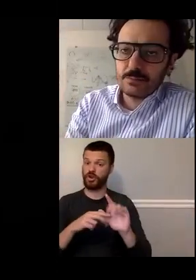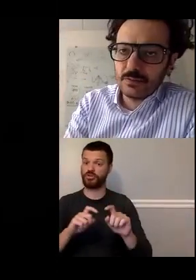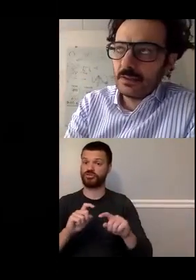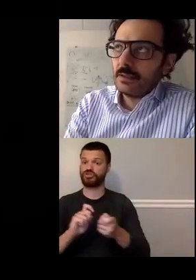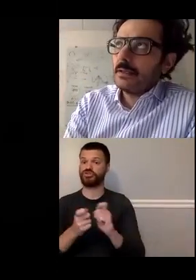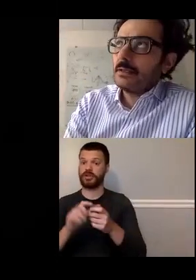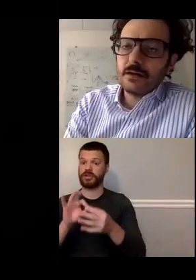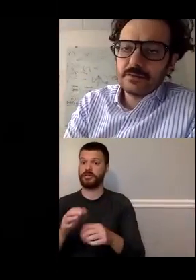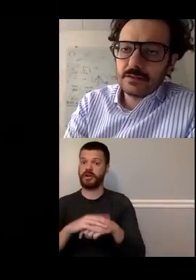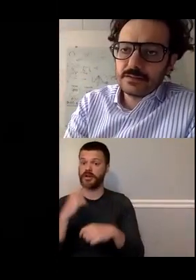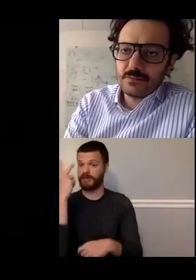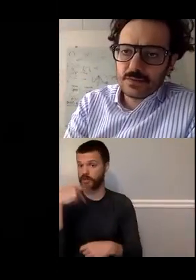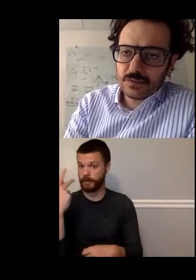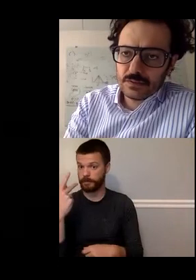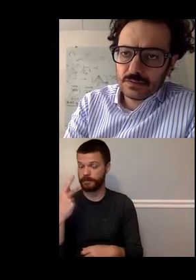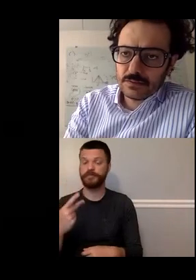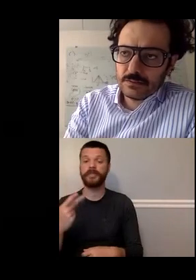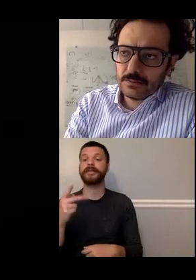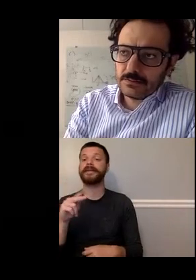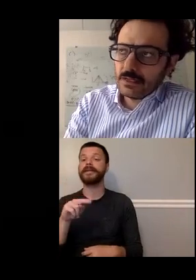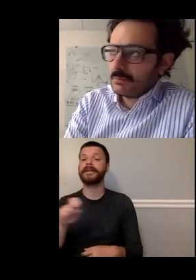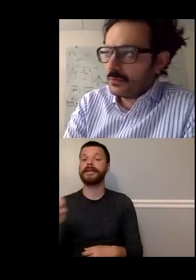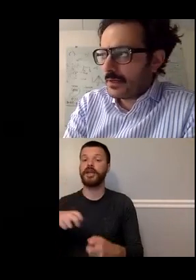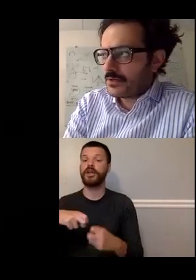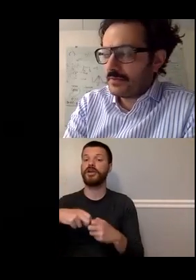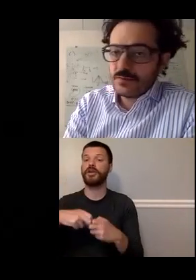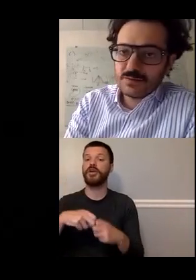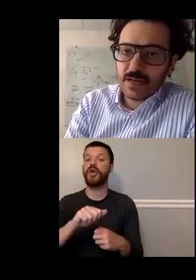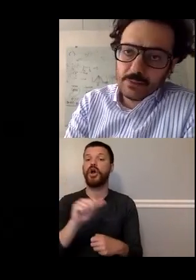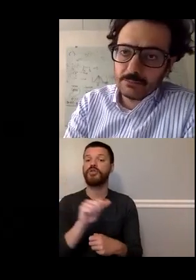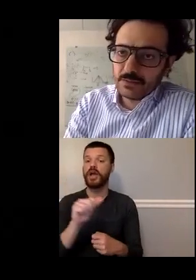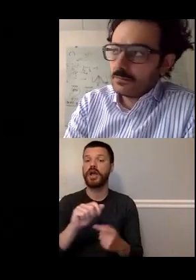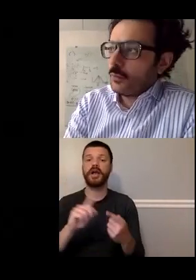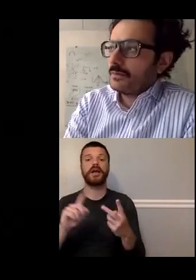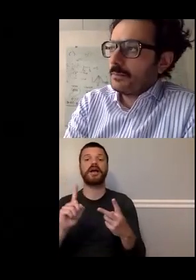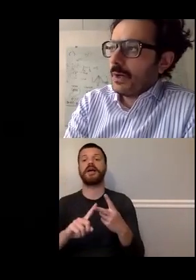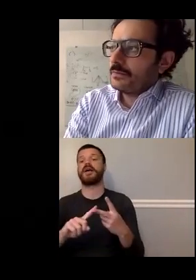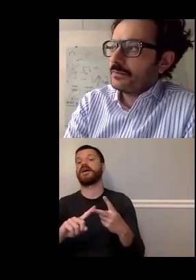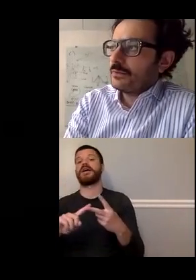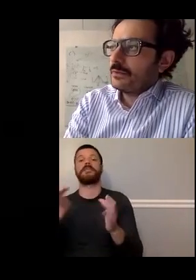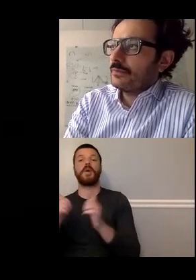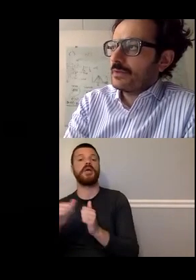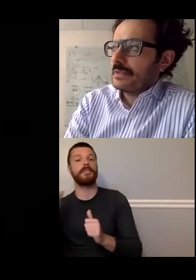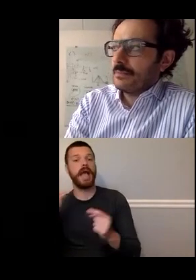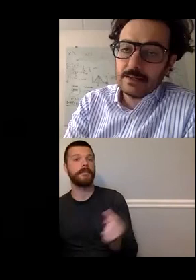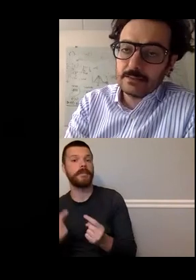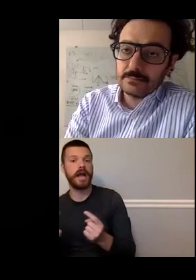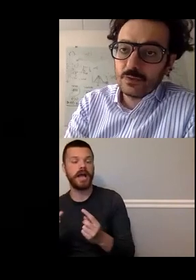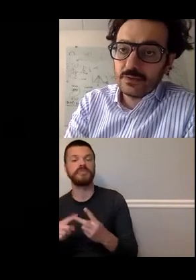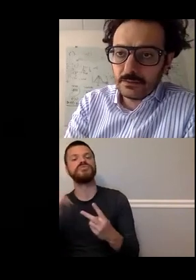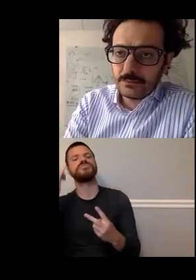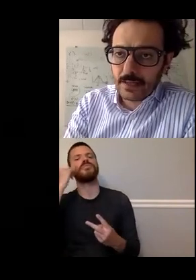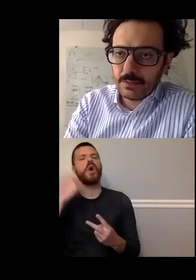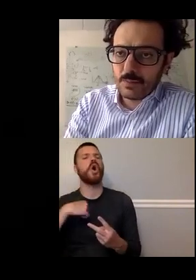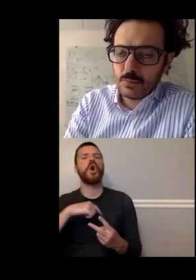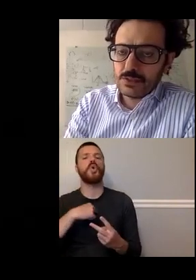for example, knee arthritis versus trigeminal neuralgia versus back pain. But what about if we look, for example, at